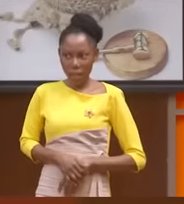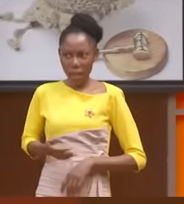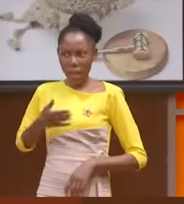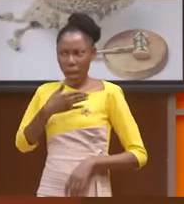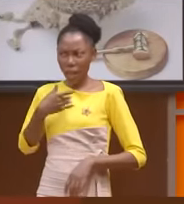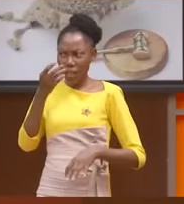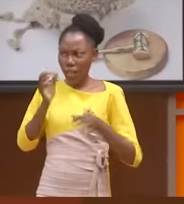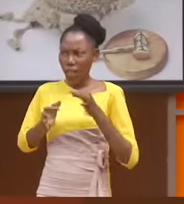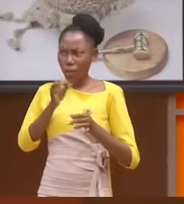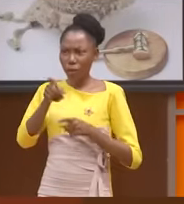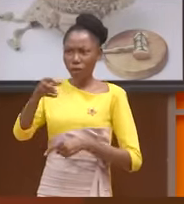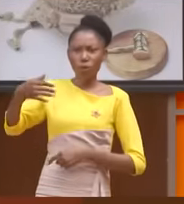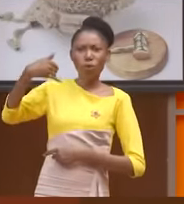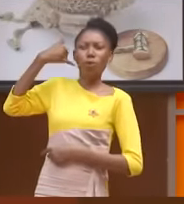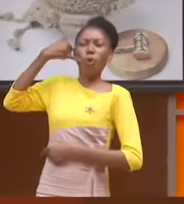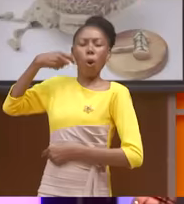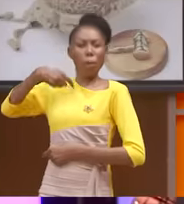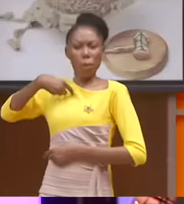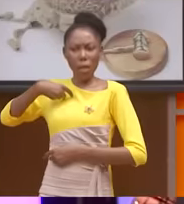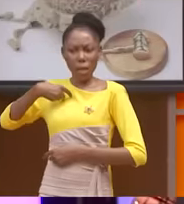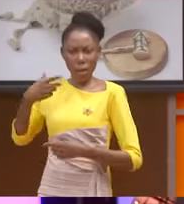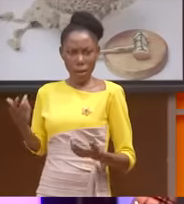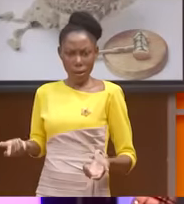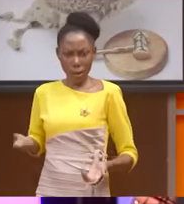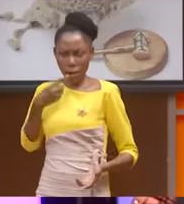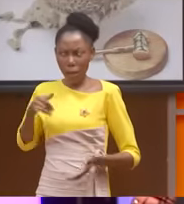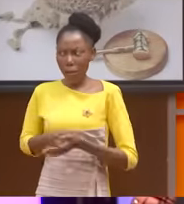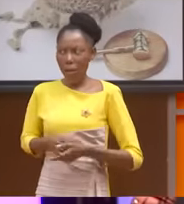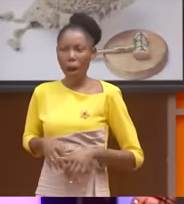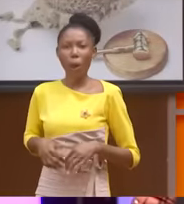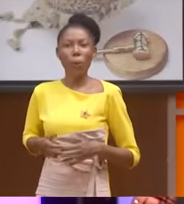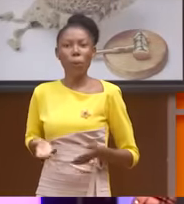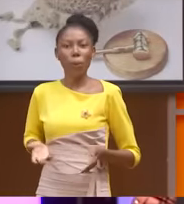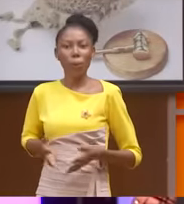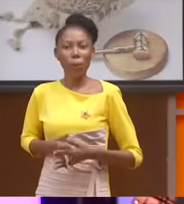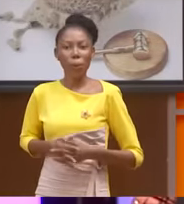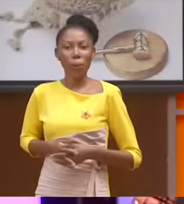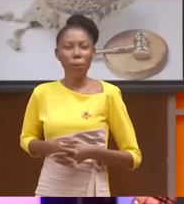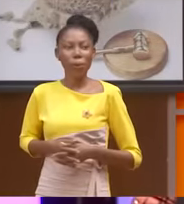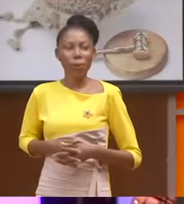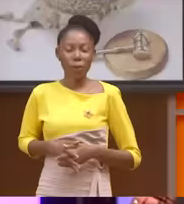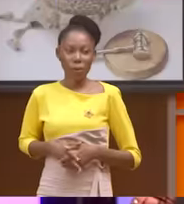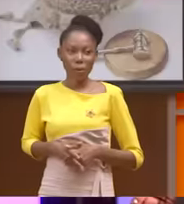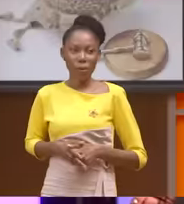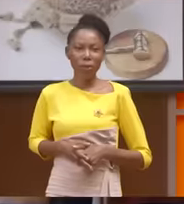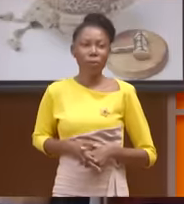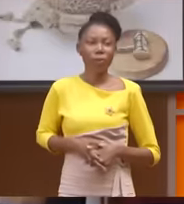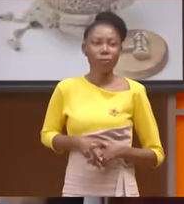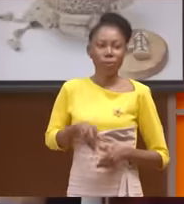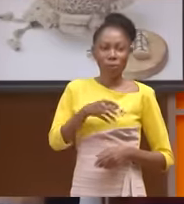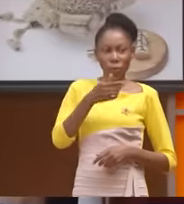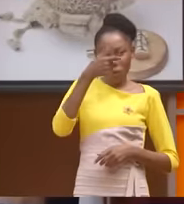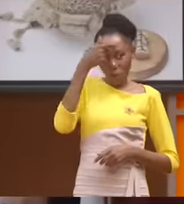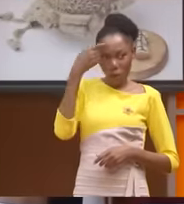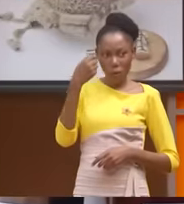story. How am I supposed to manufacture it? Do I print money? So let me tell you the position of the law, because I